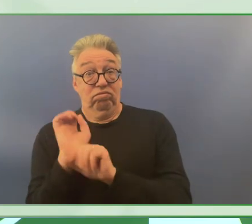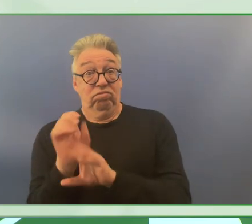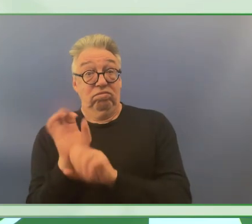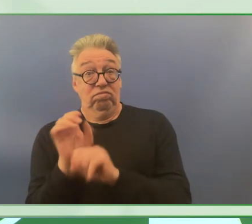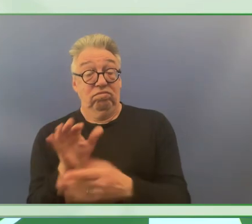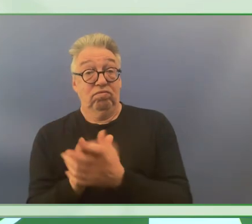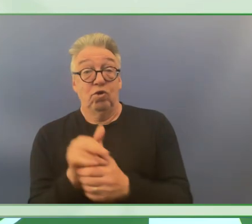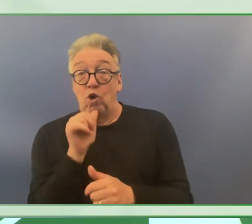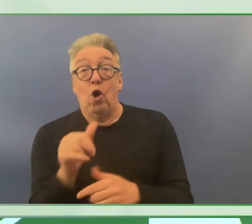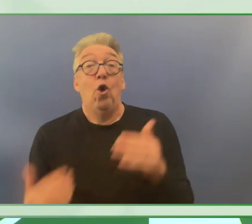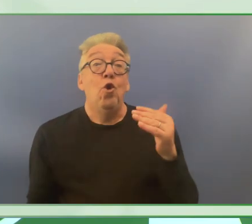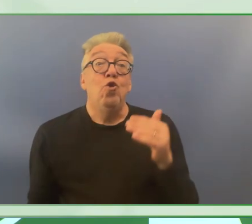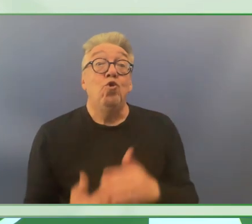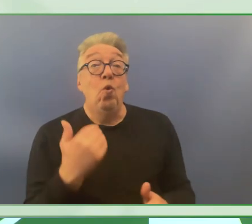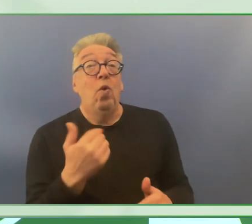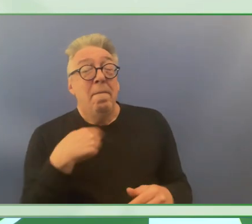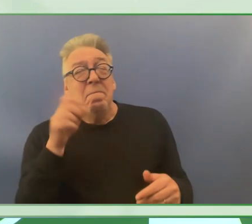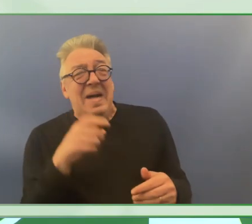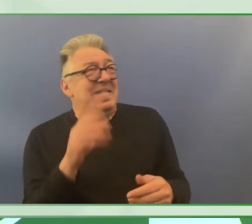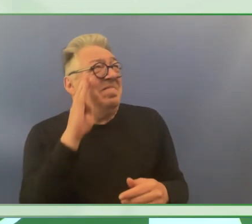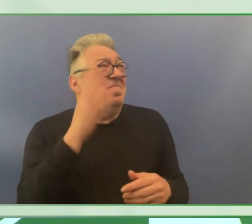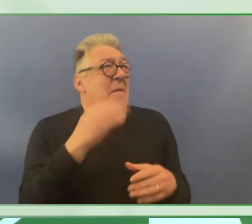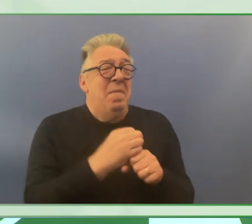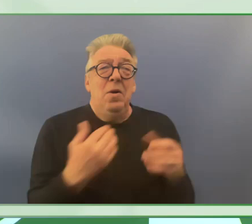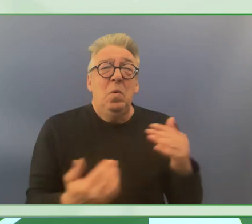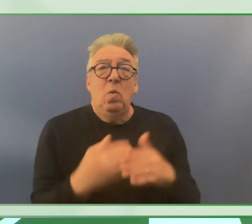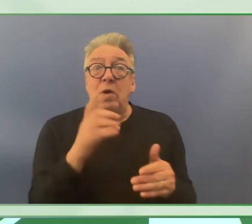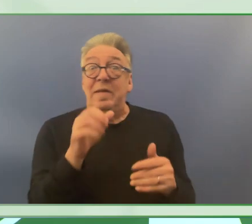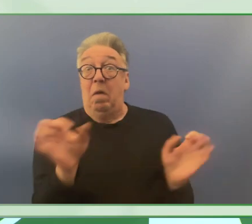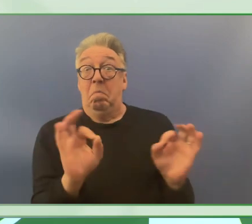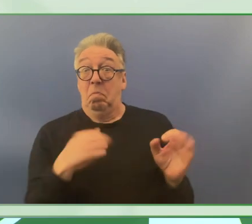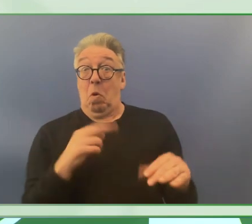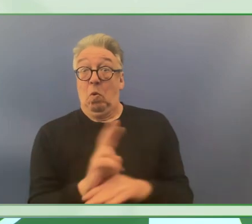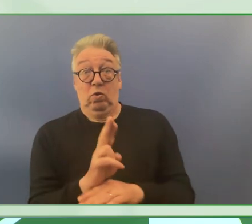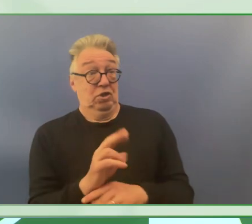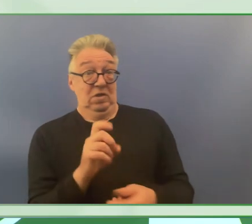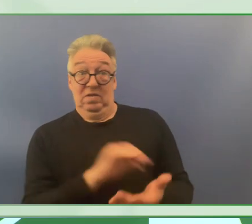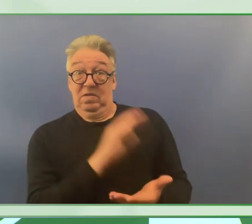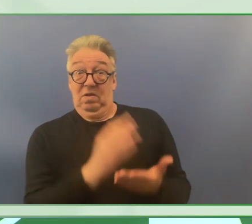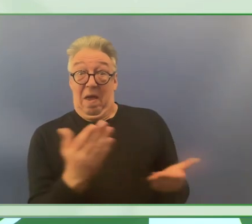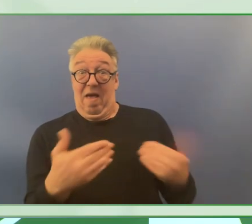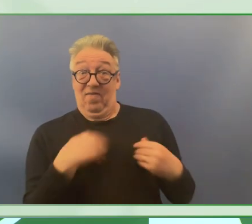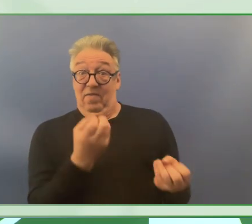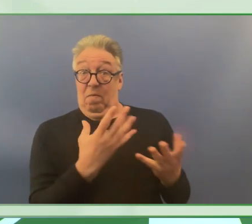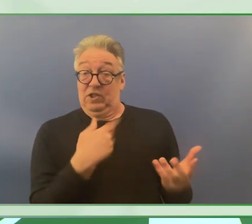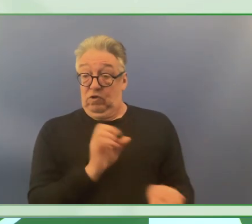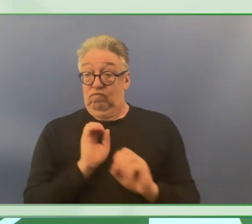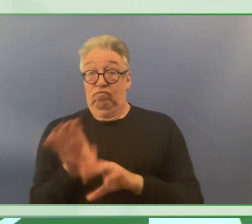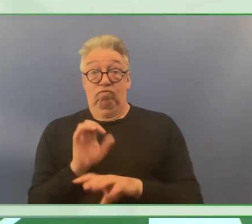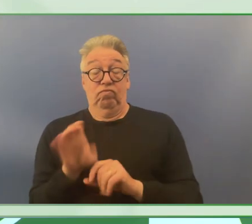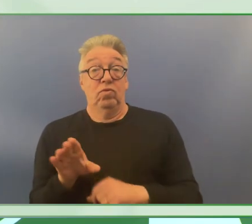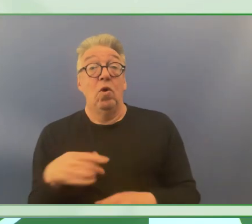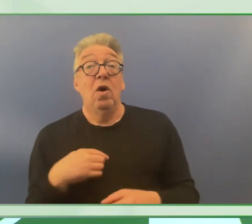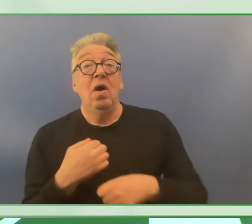data creation. We just used what's already there. And what's the good part is it was just built in roughly 3 to 4